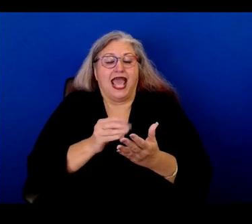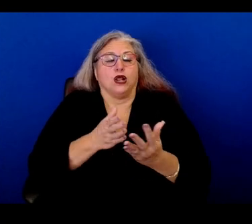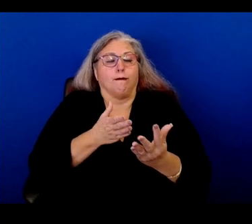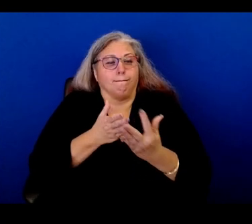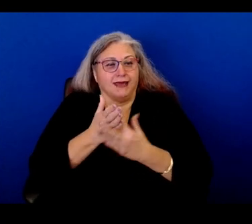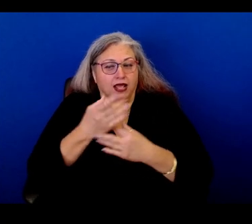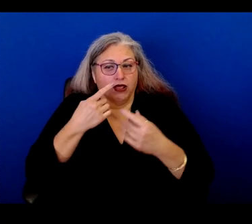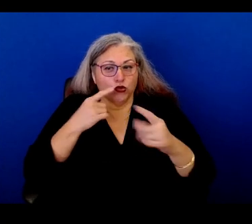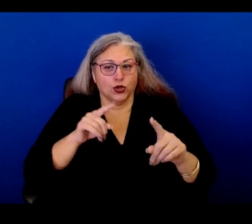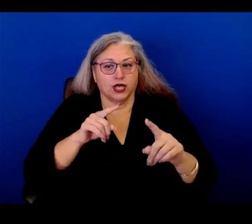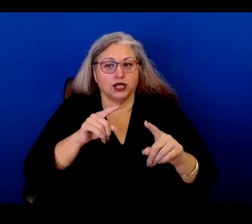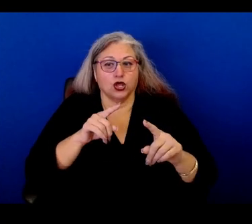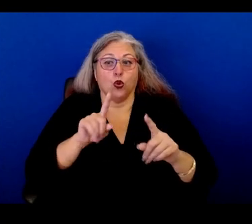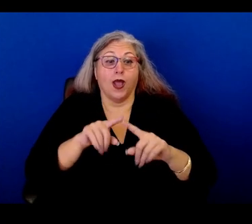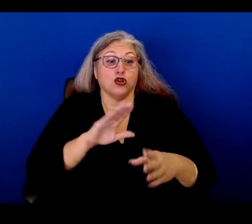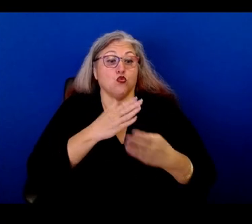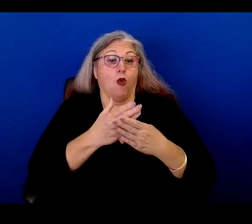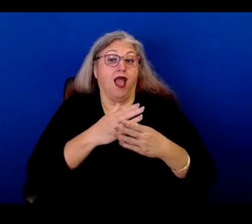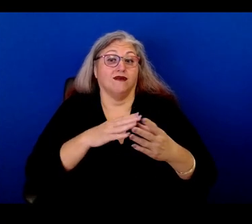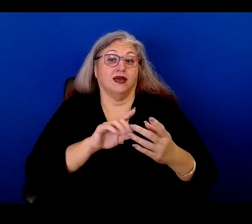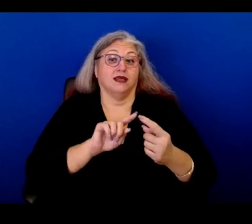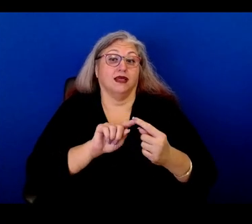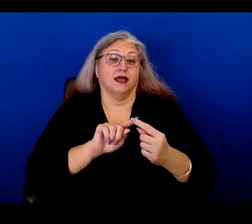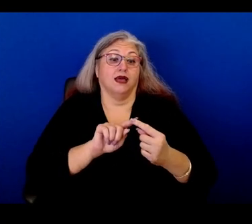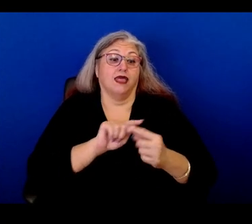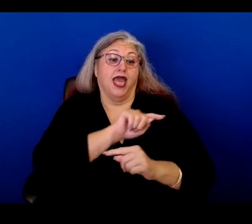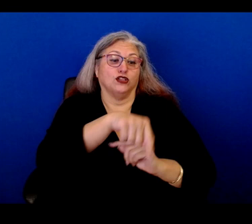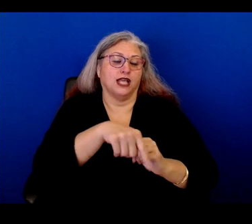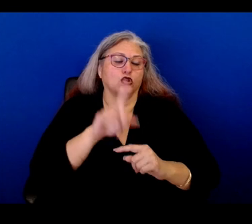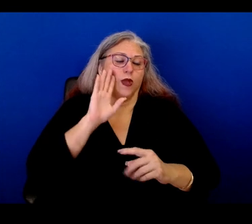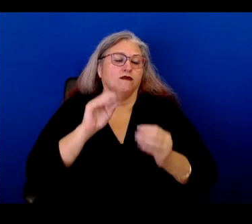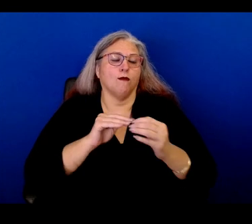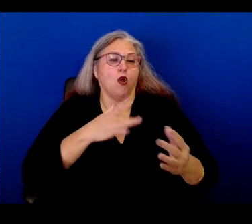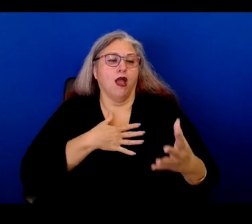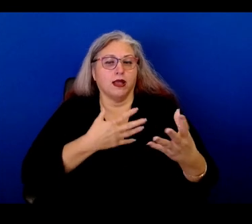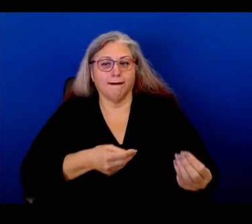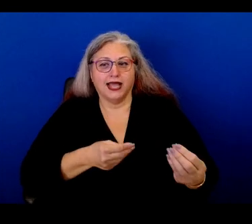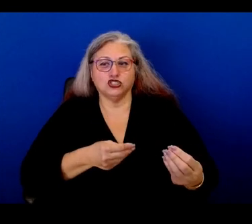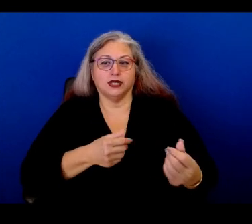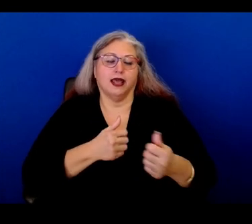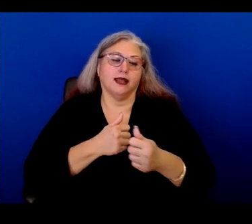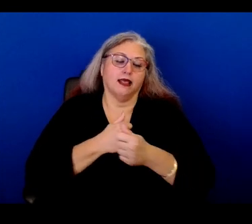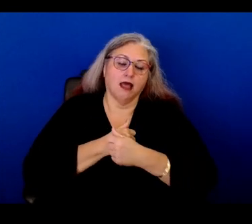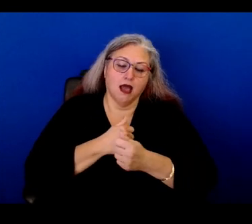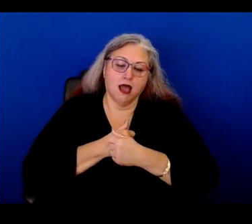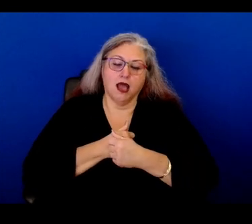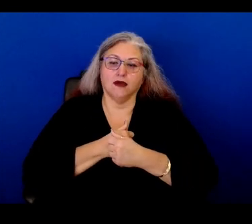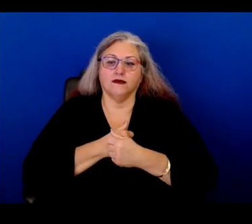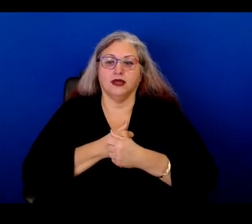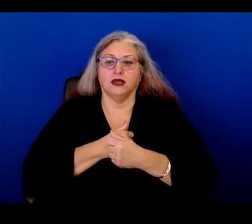it, you come out on the other side with a compassion and a love and a